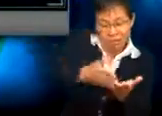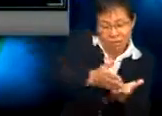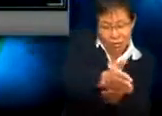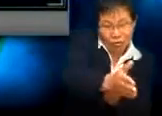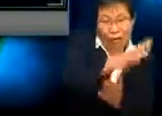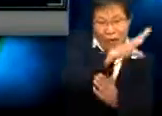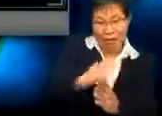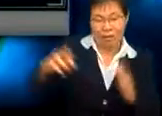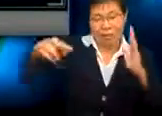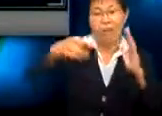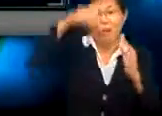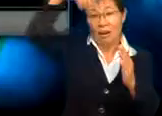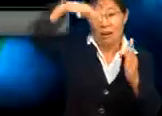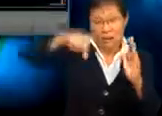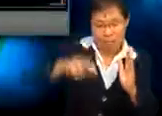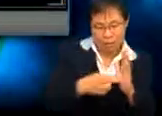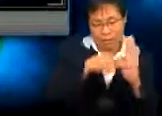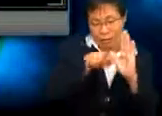Light can be reflected,